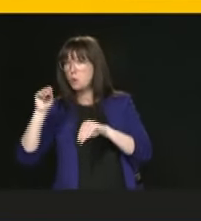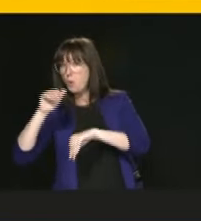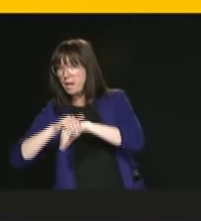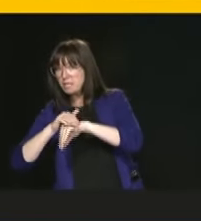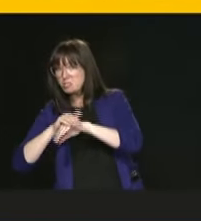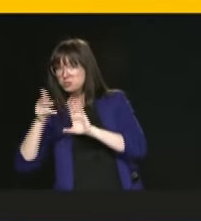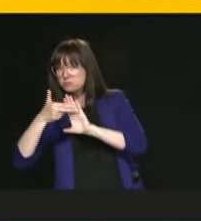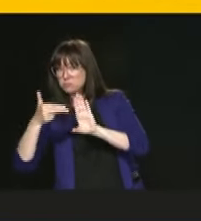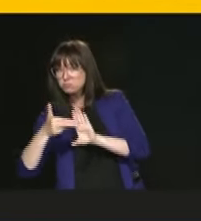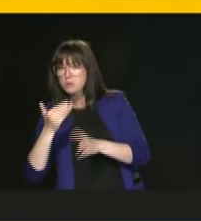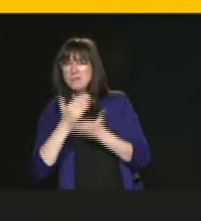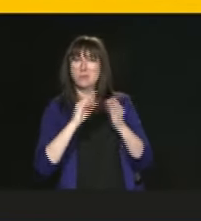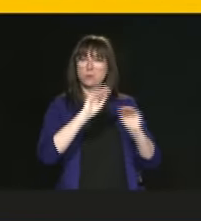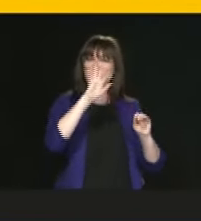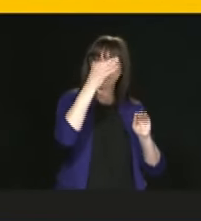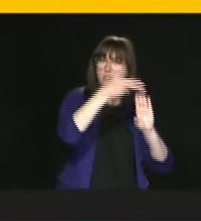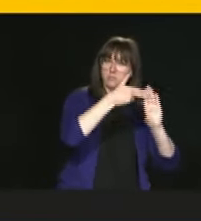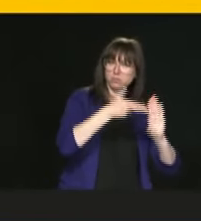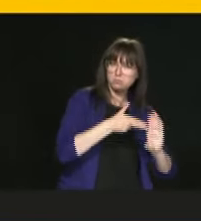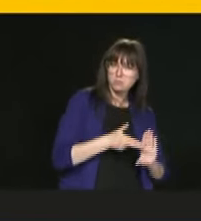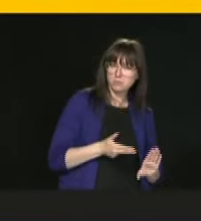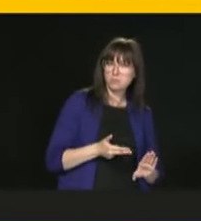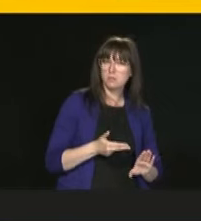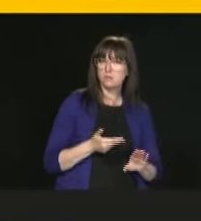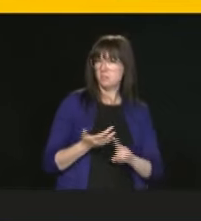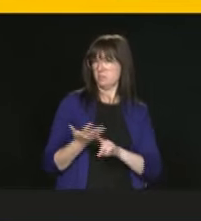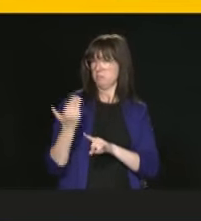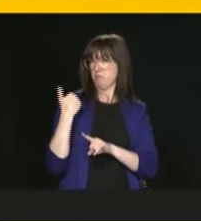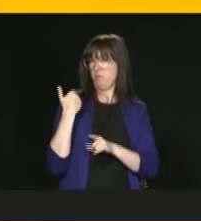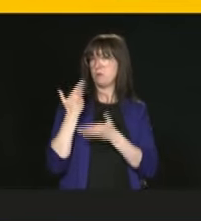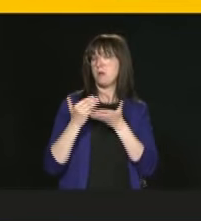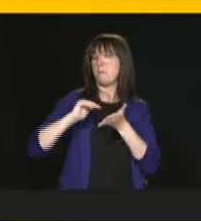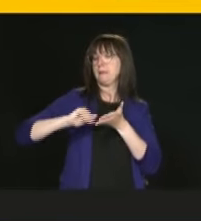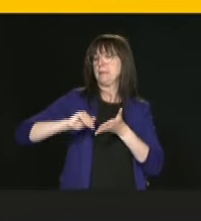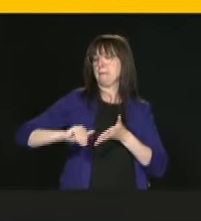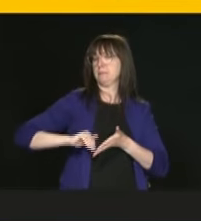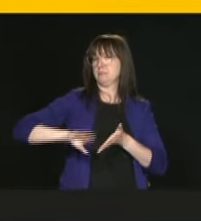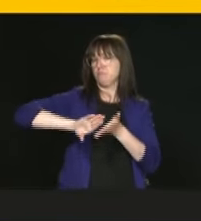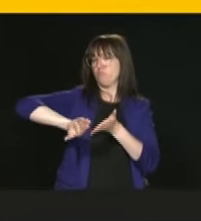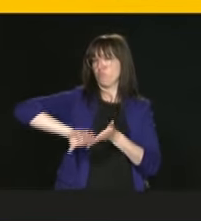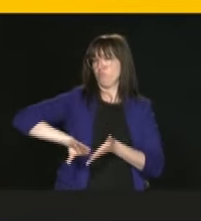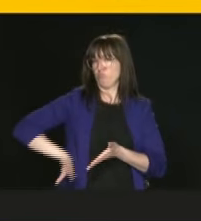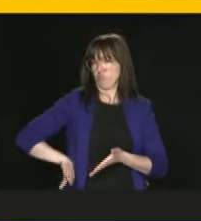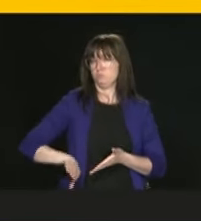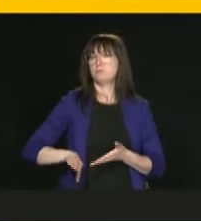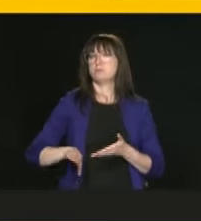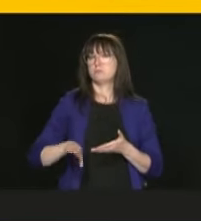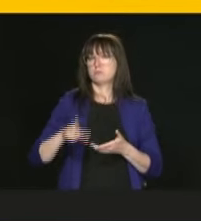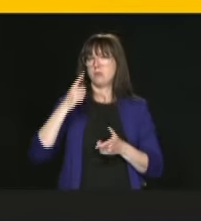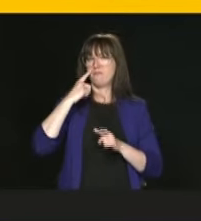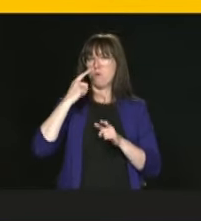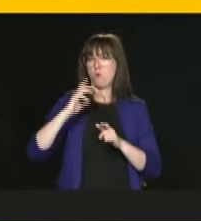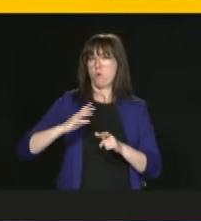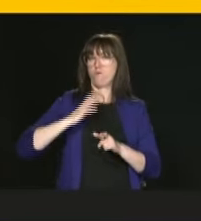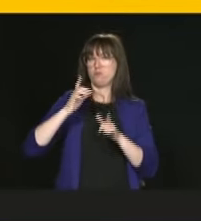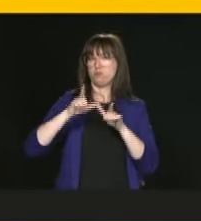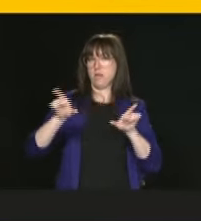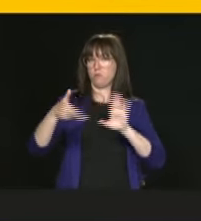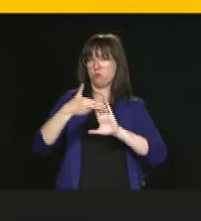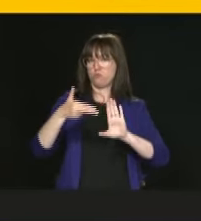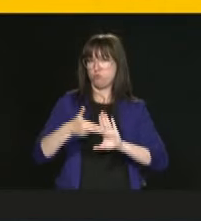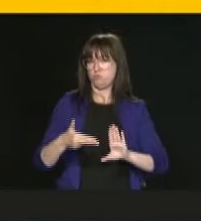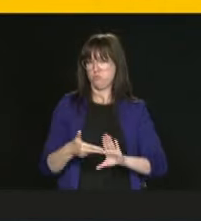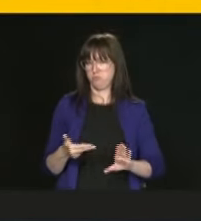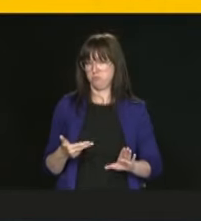in with not both official languages on them. Did you find a solution to ensure that all